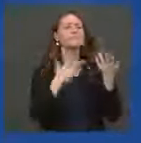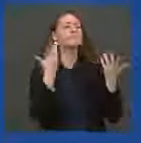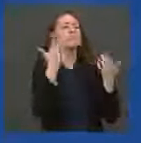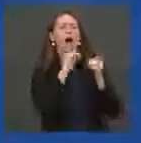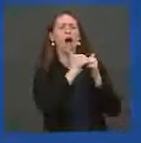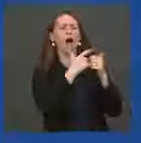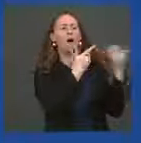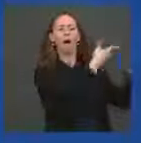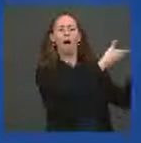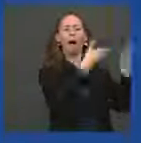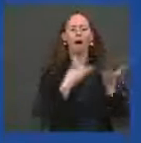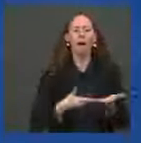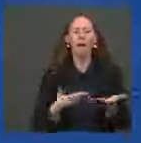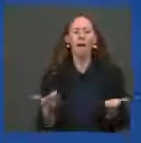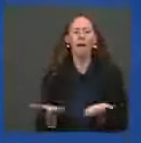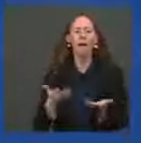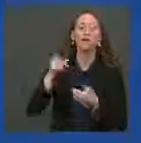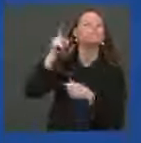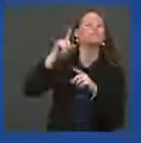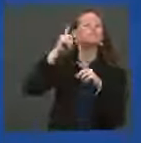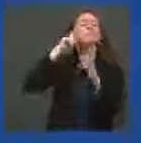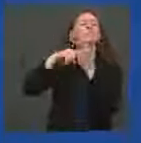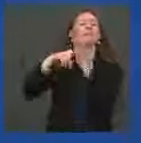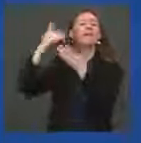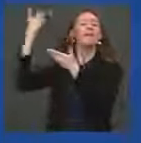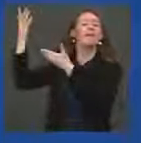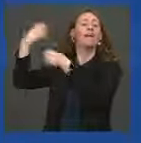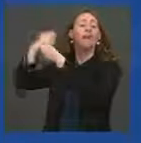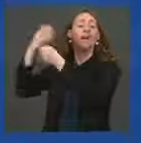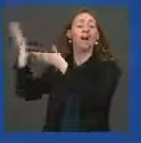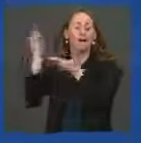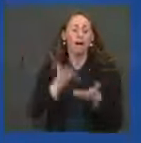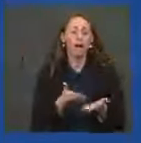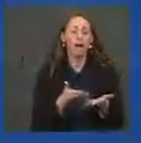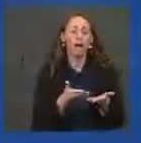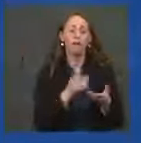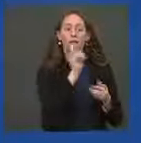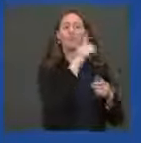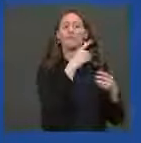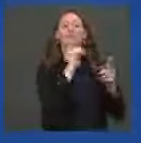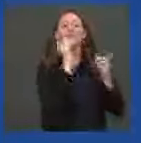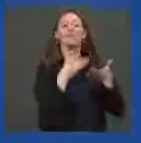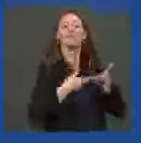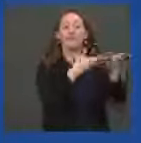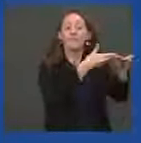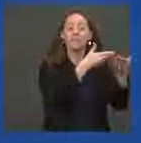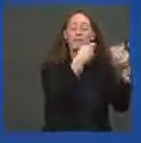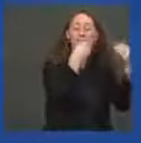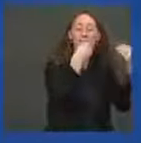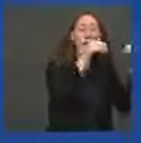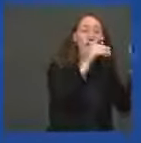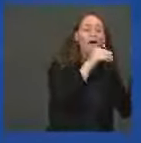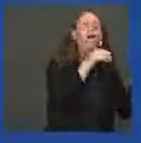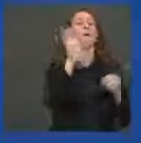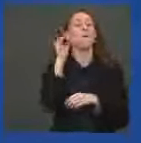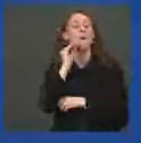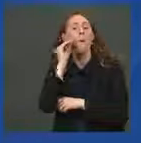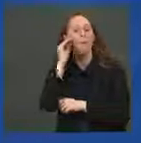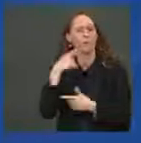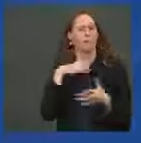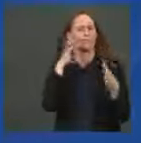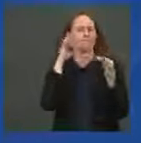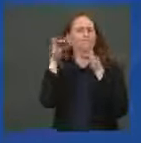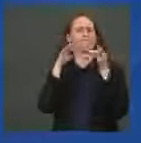moves from a factory to a store to your home. And today we have an important announcement that will get things you buy